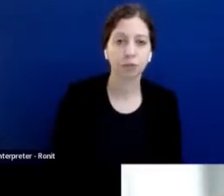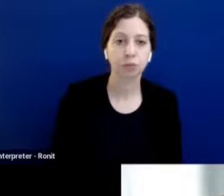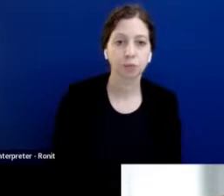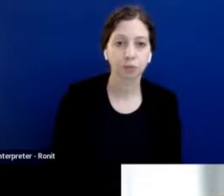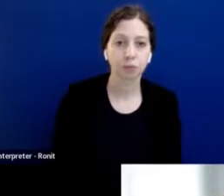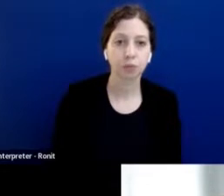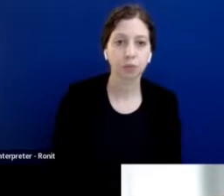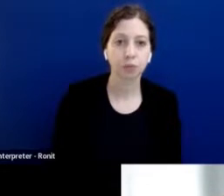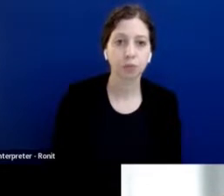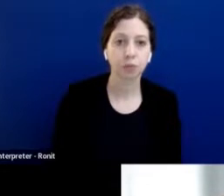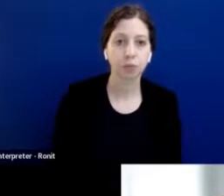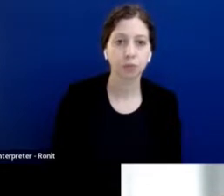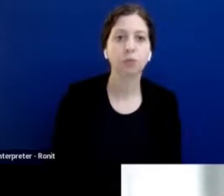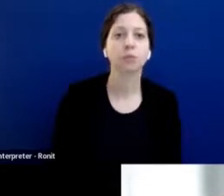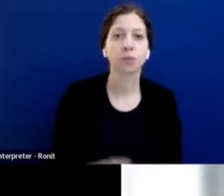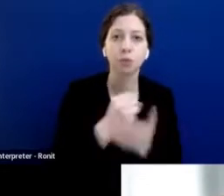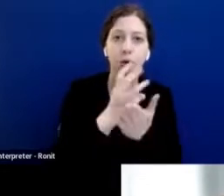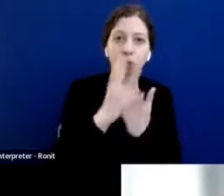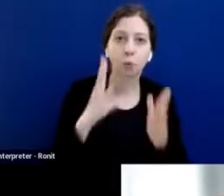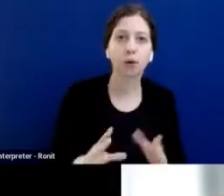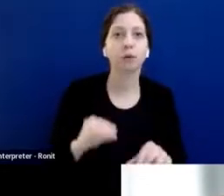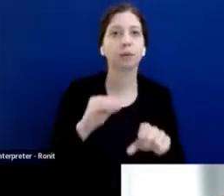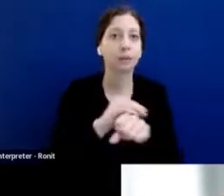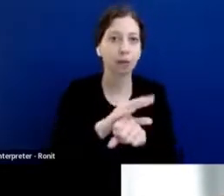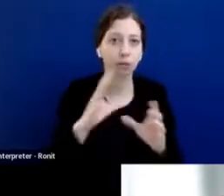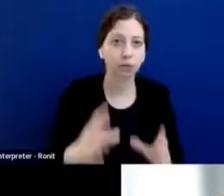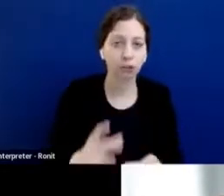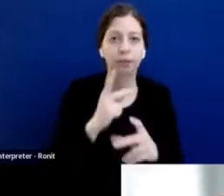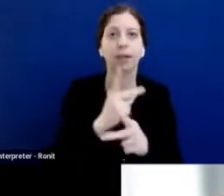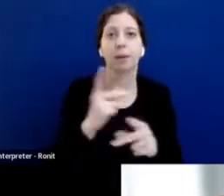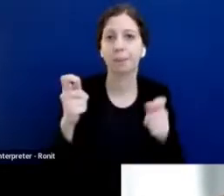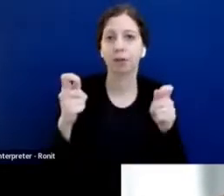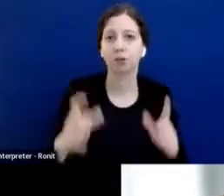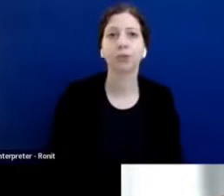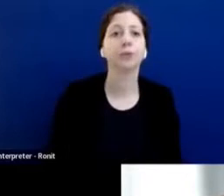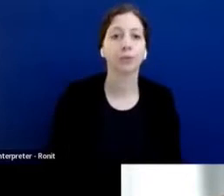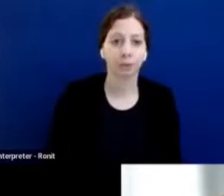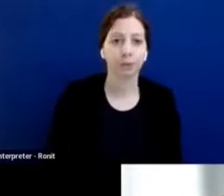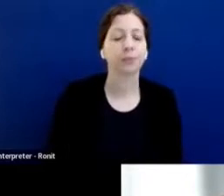of social worker, counselors, and care managers.